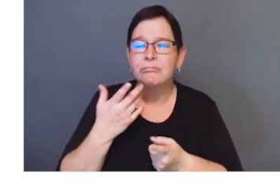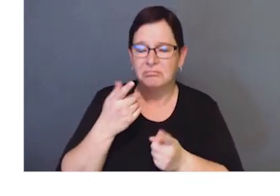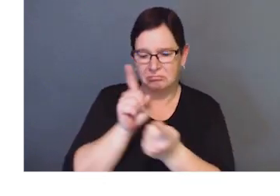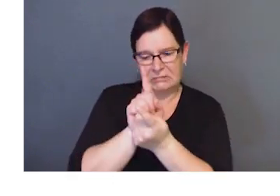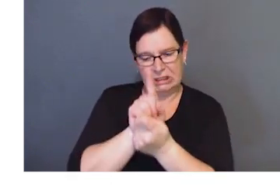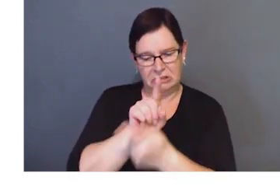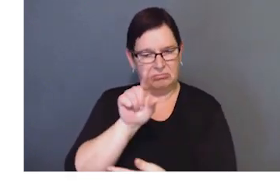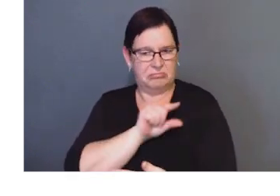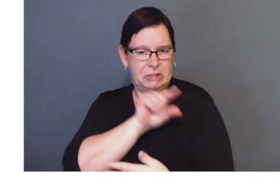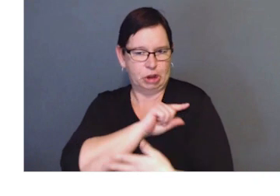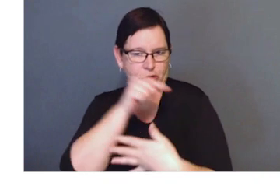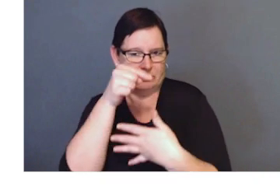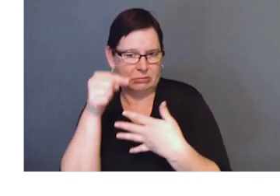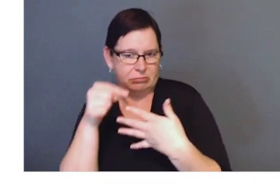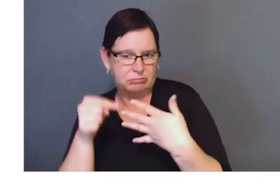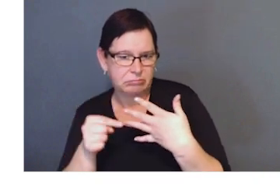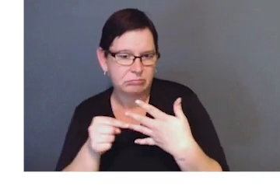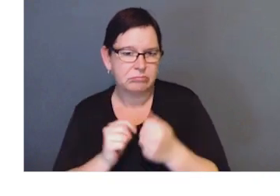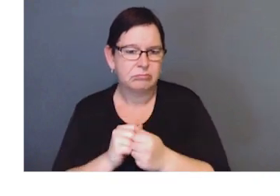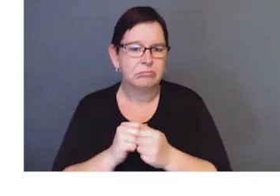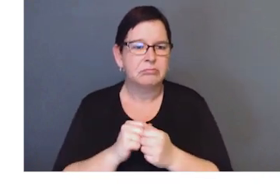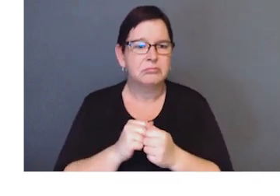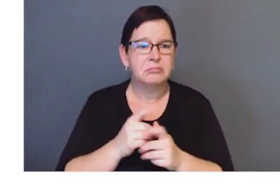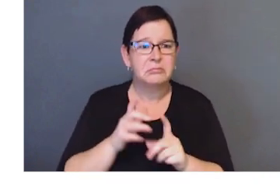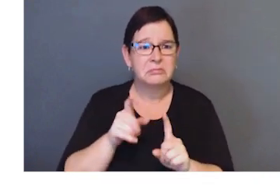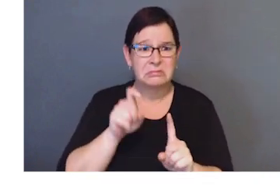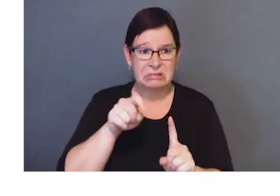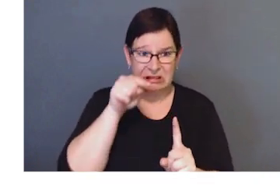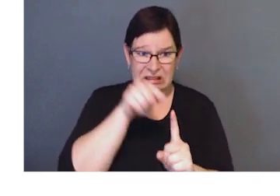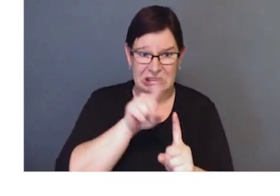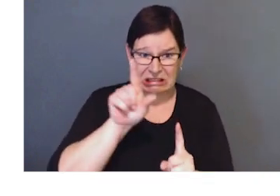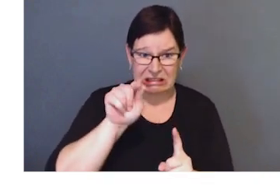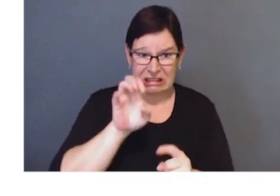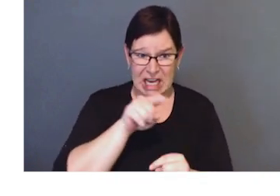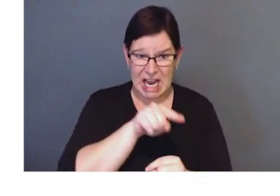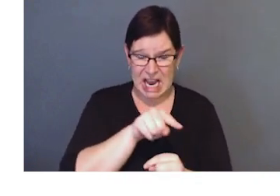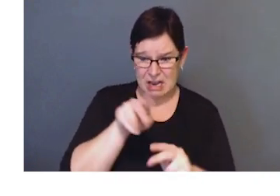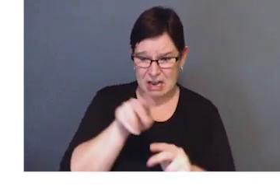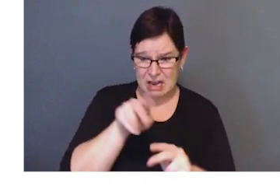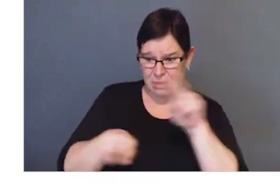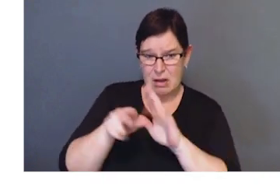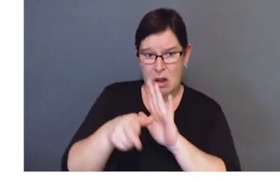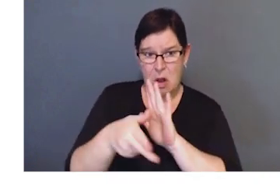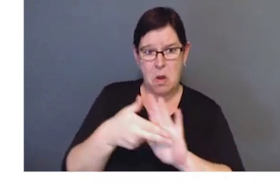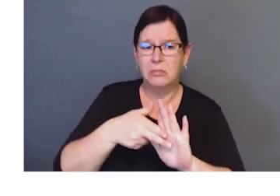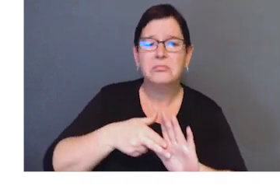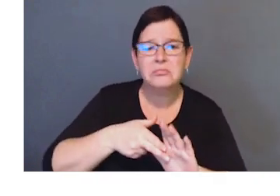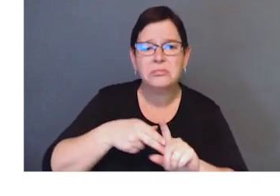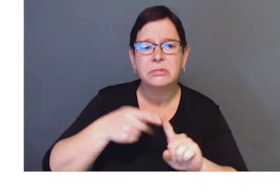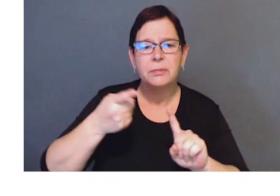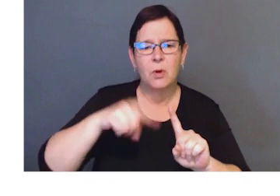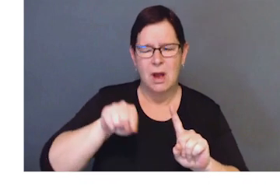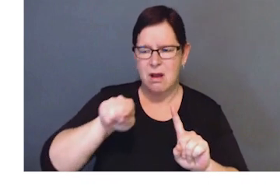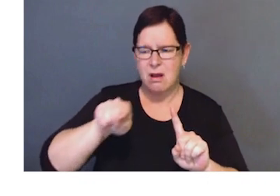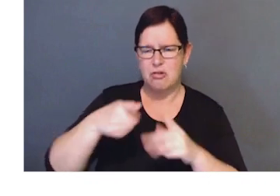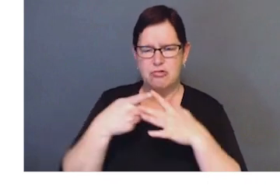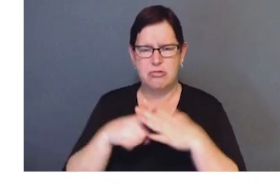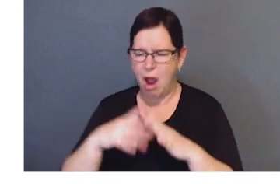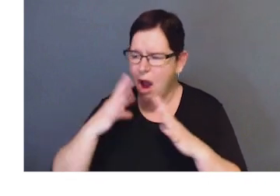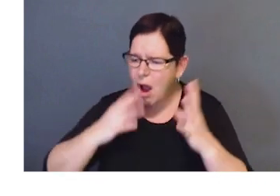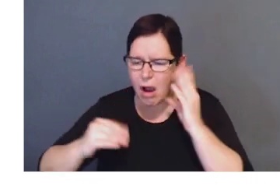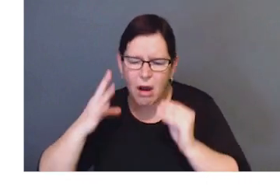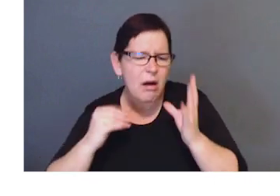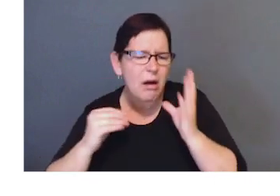the date a medical practitioner made the diagnosis, but rather when you began to experience marked restrictions in